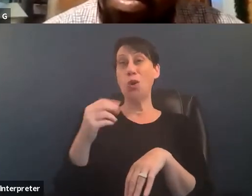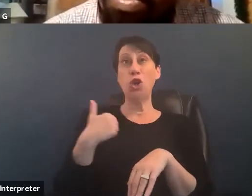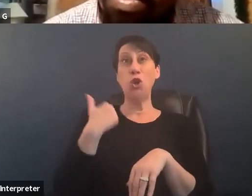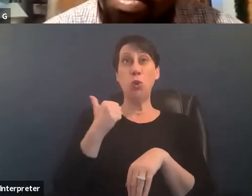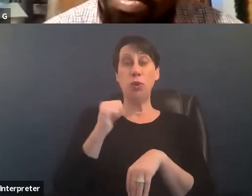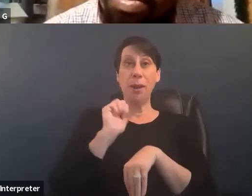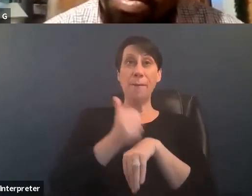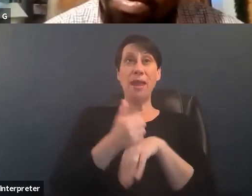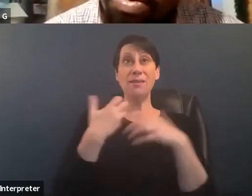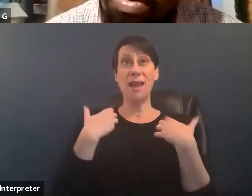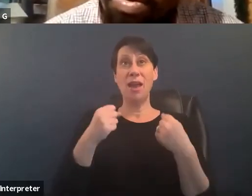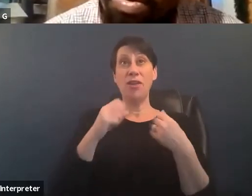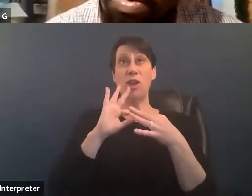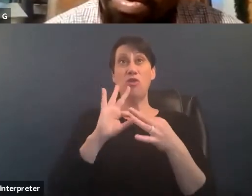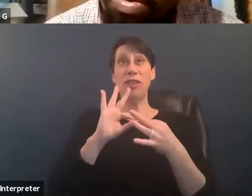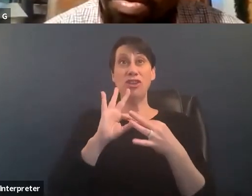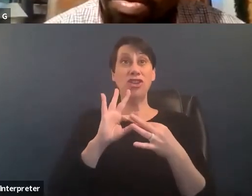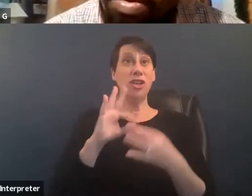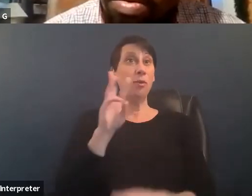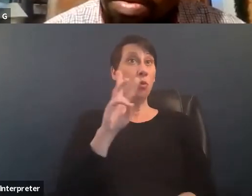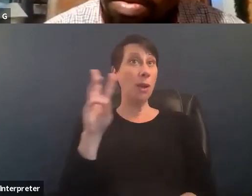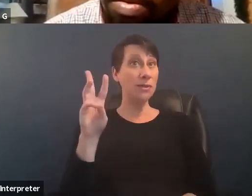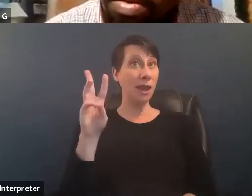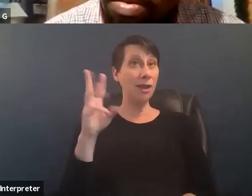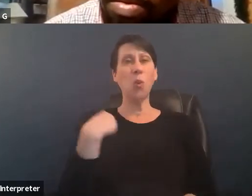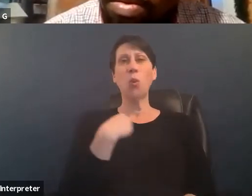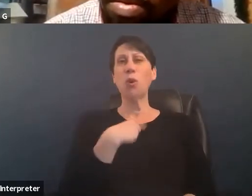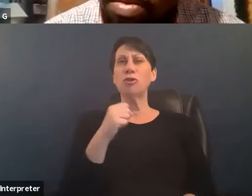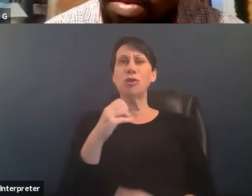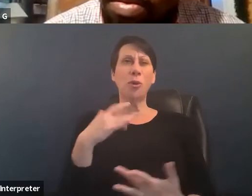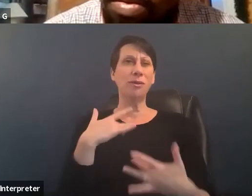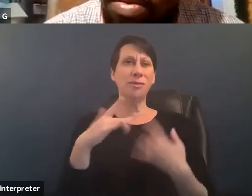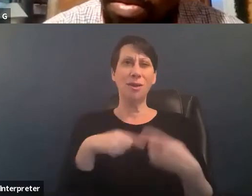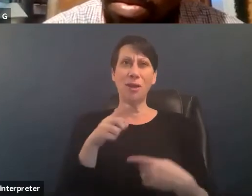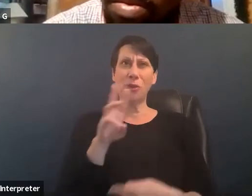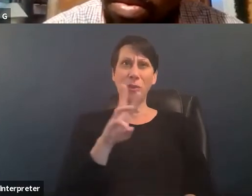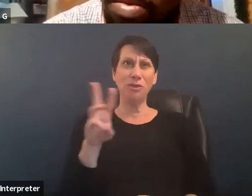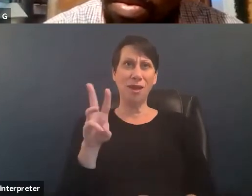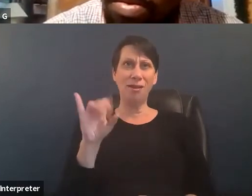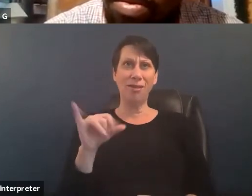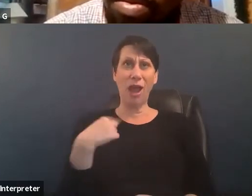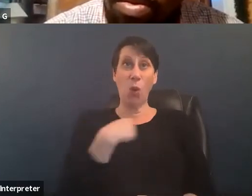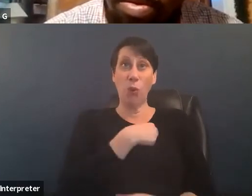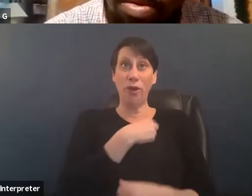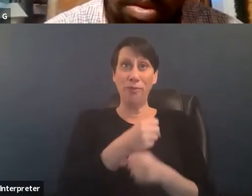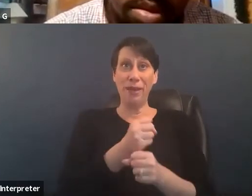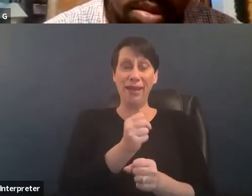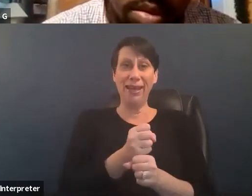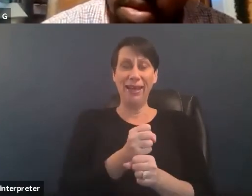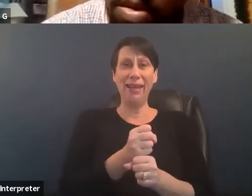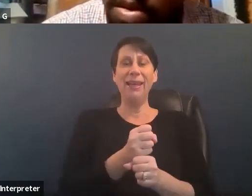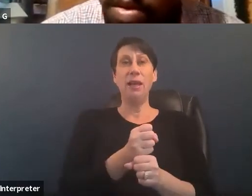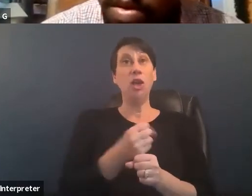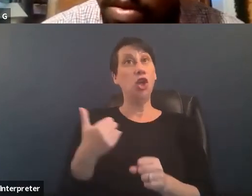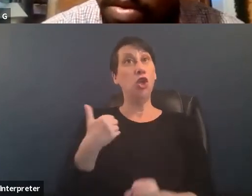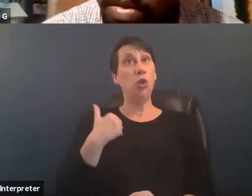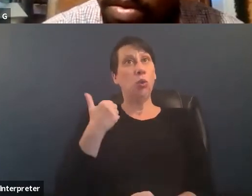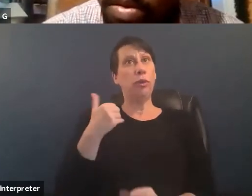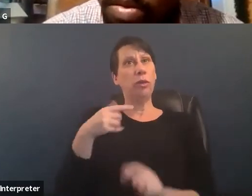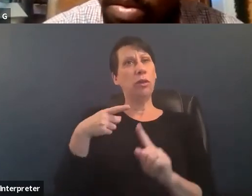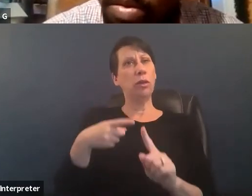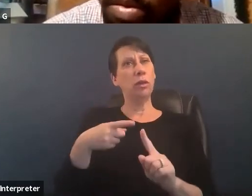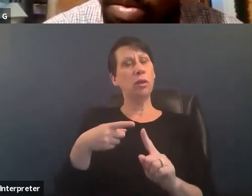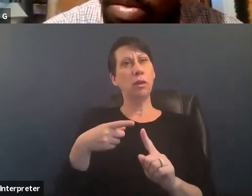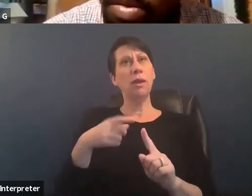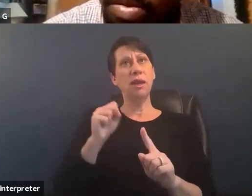healthy relationship website. We're so excited about the website that we are creating just for the youth to be able to access